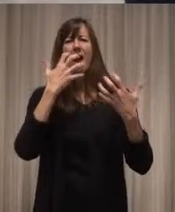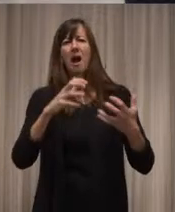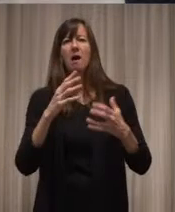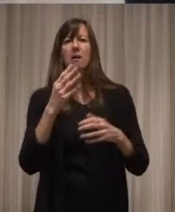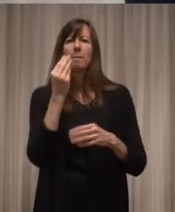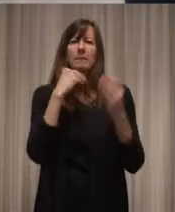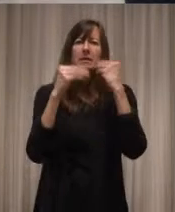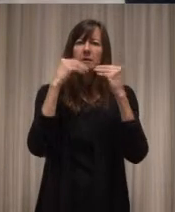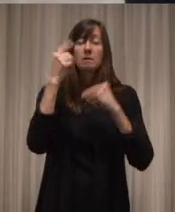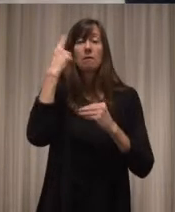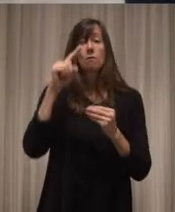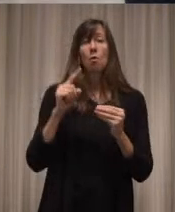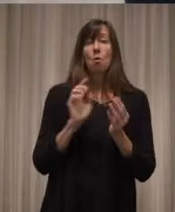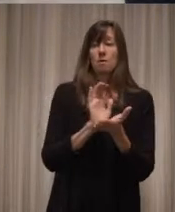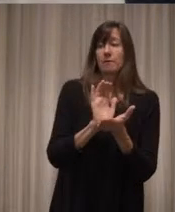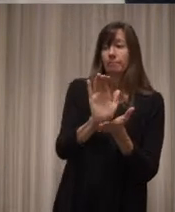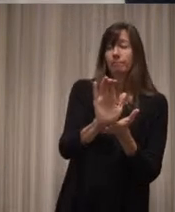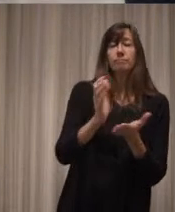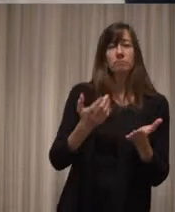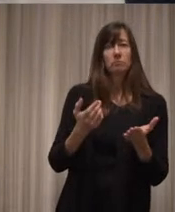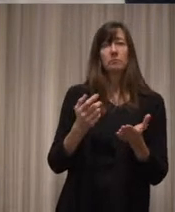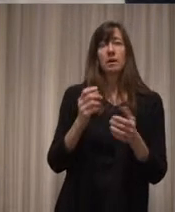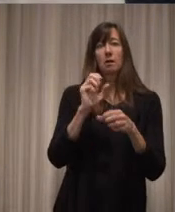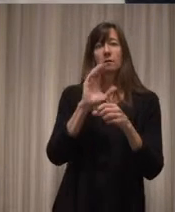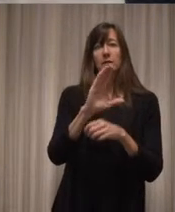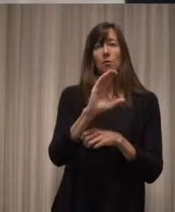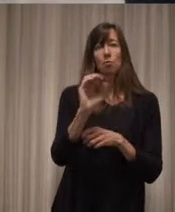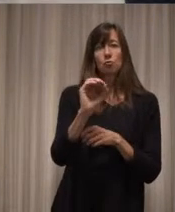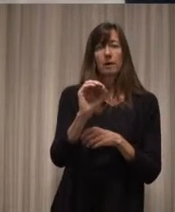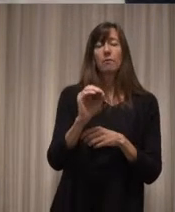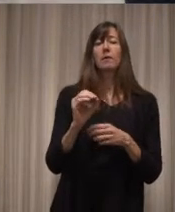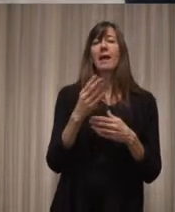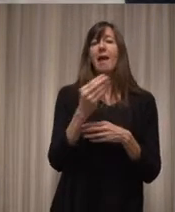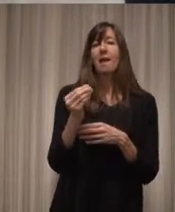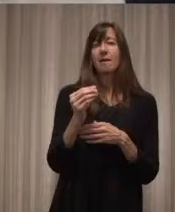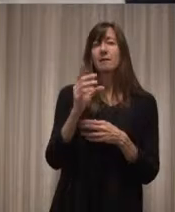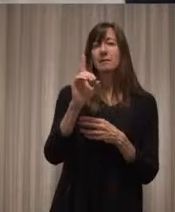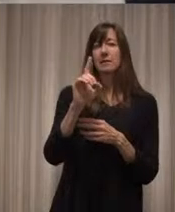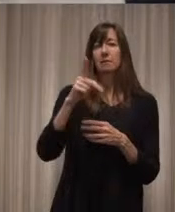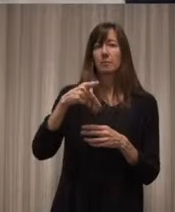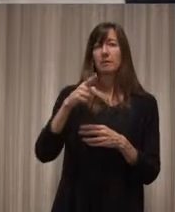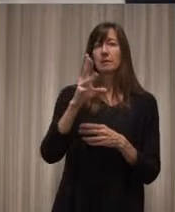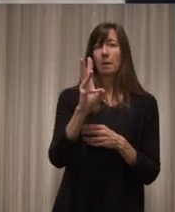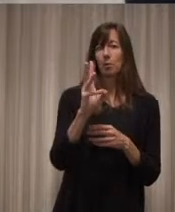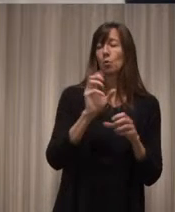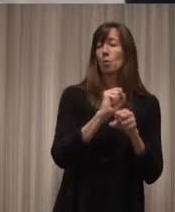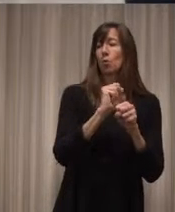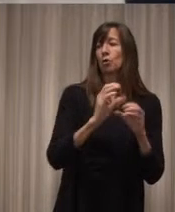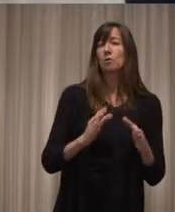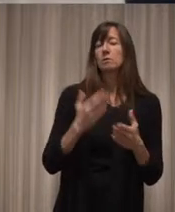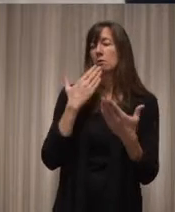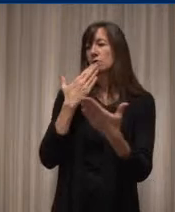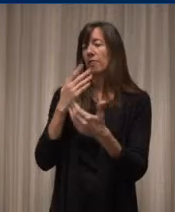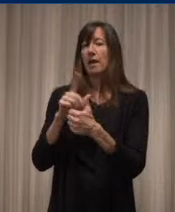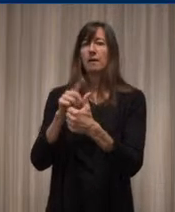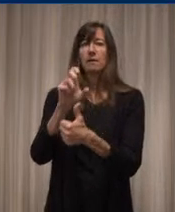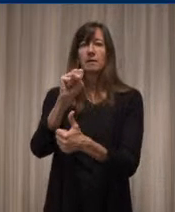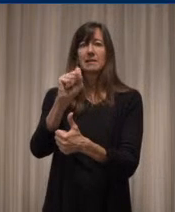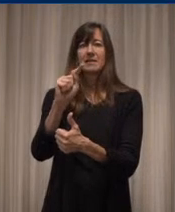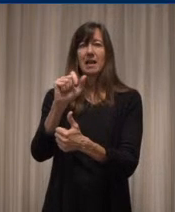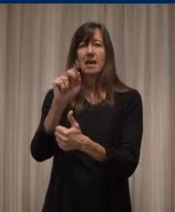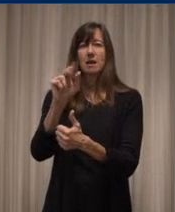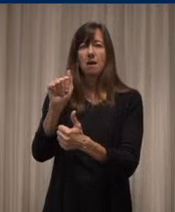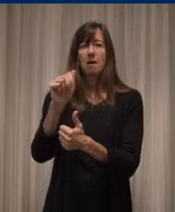road crews and our county DPW workers. I want to thank them for doing that. I want to thank Santa Fe, Dallas